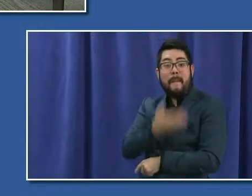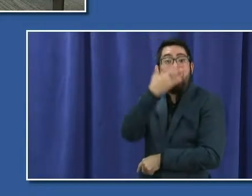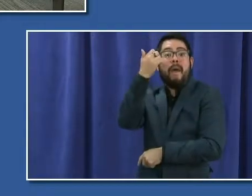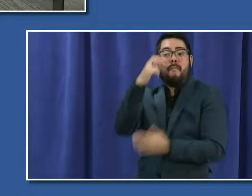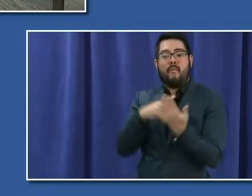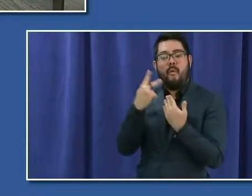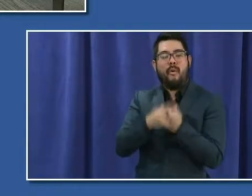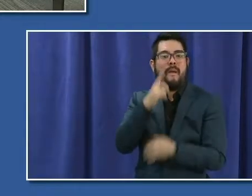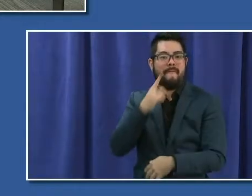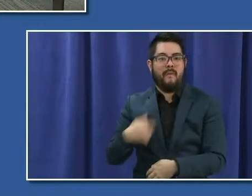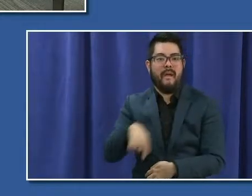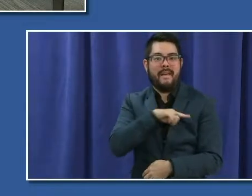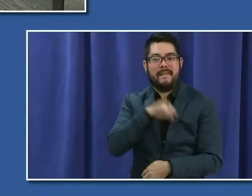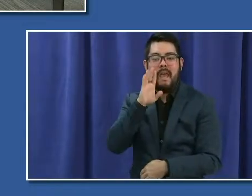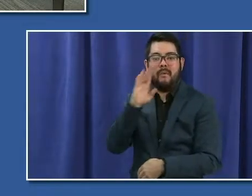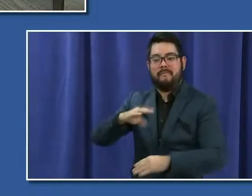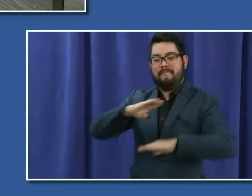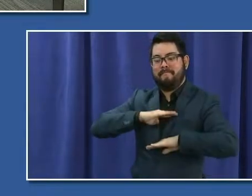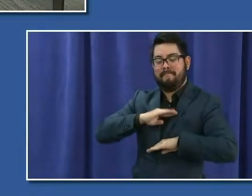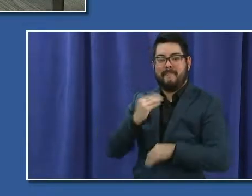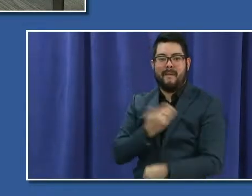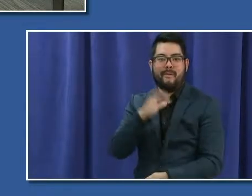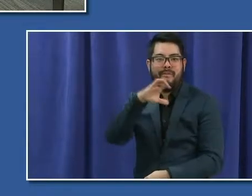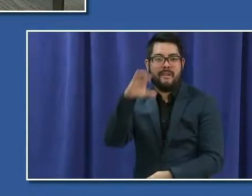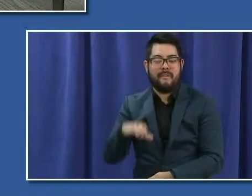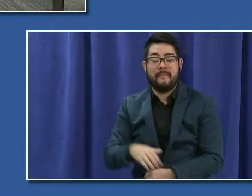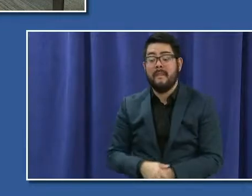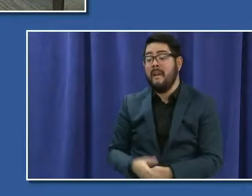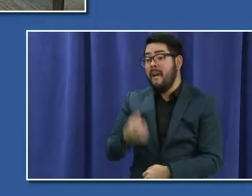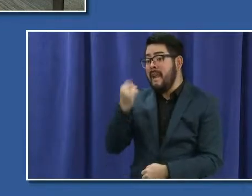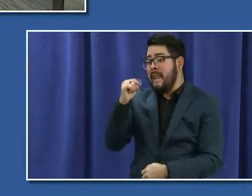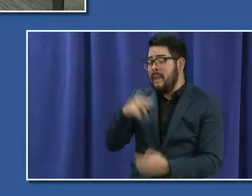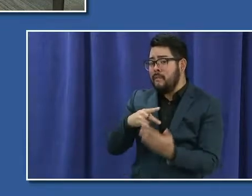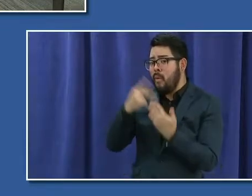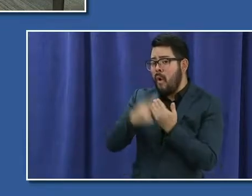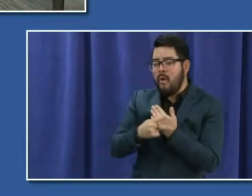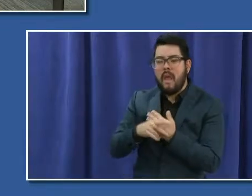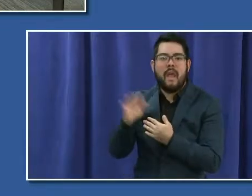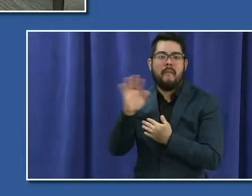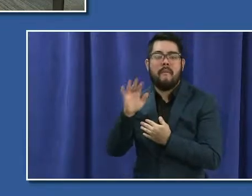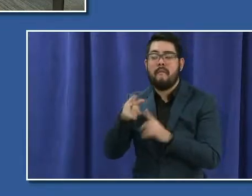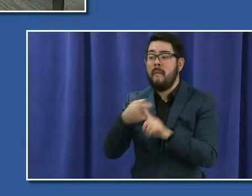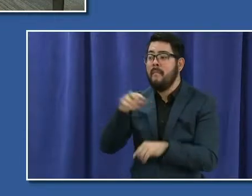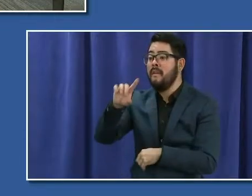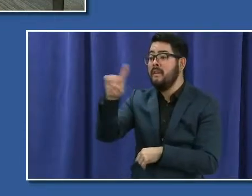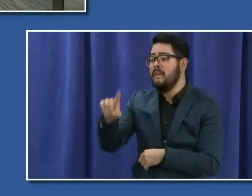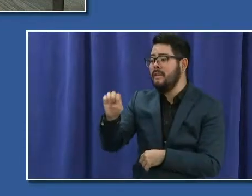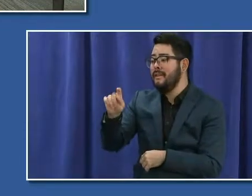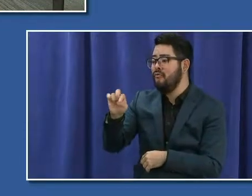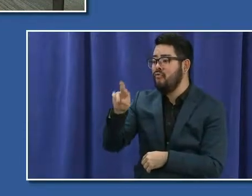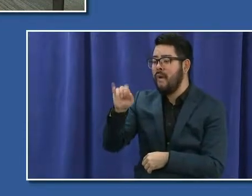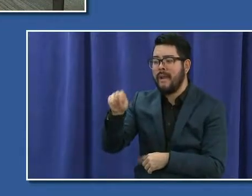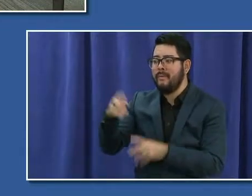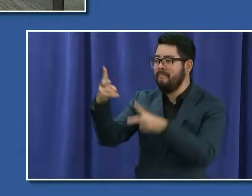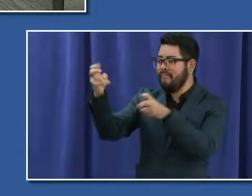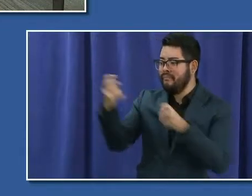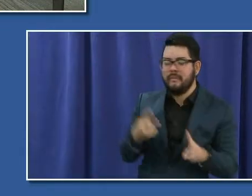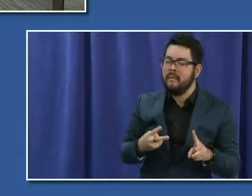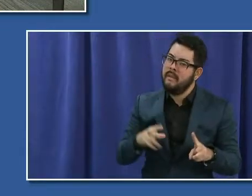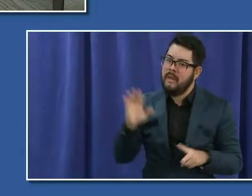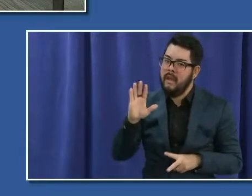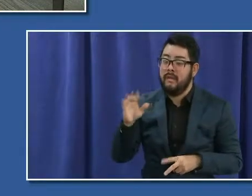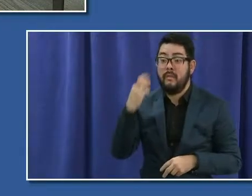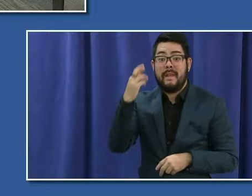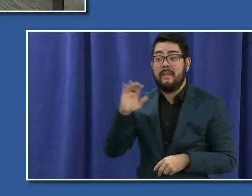be something that will fit the city of Chicago. This is not a program that if we took it from Detroit and brought it to Chicago, it won't work. Detroit's